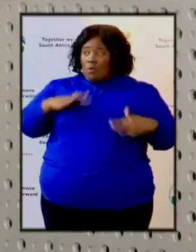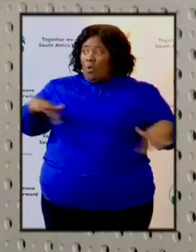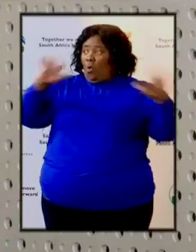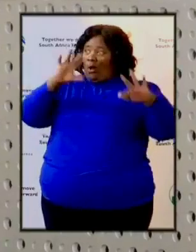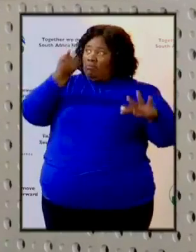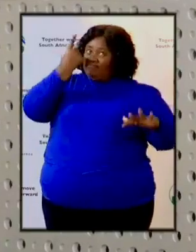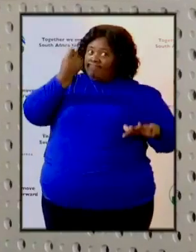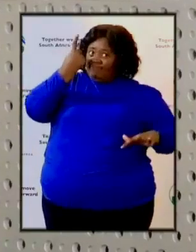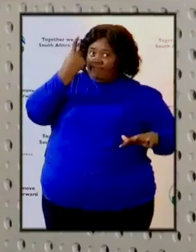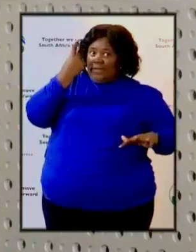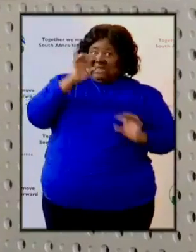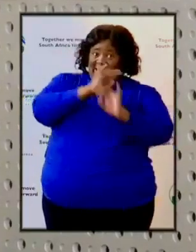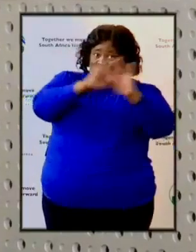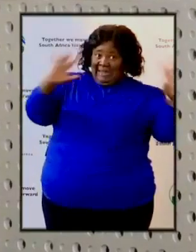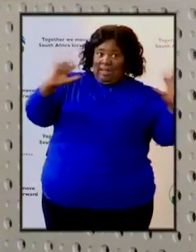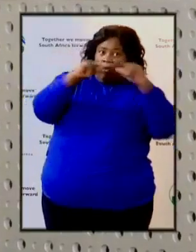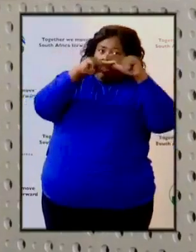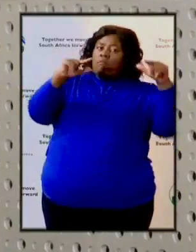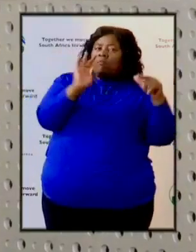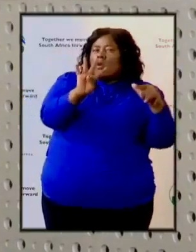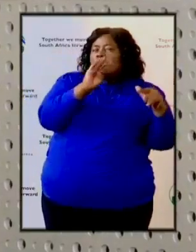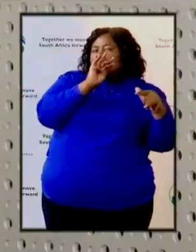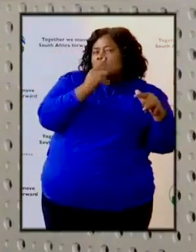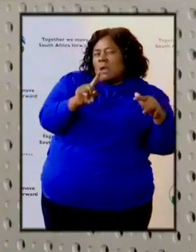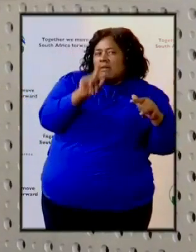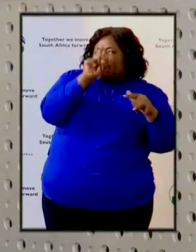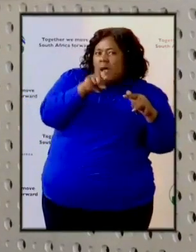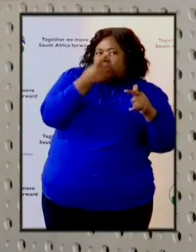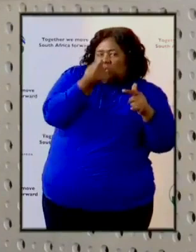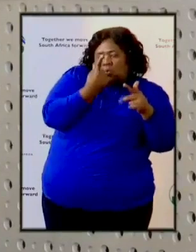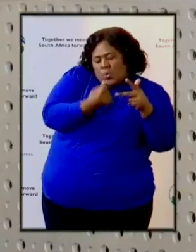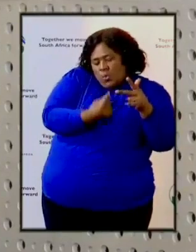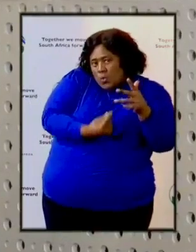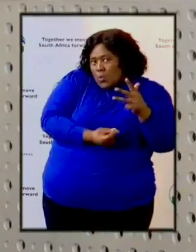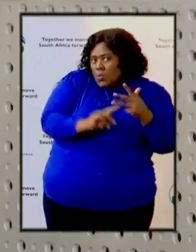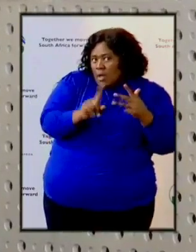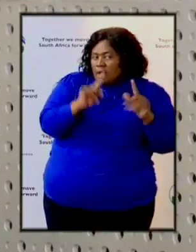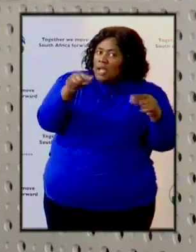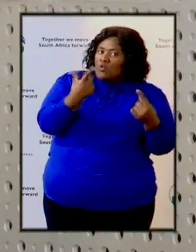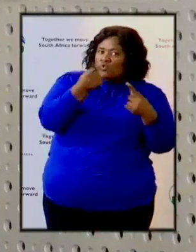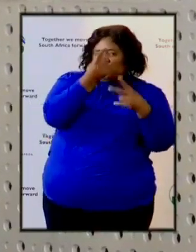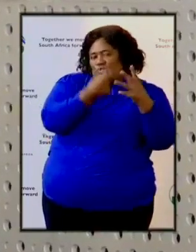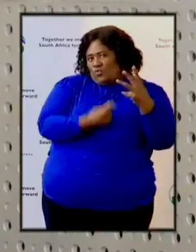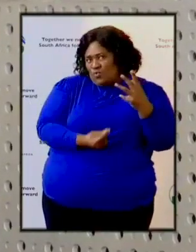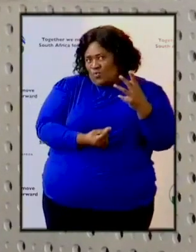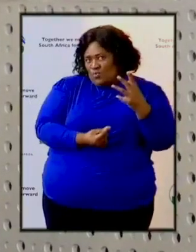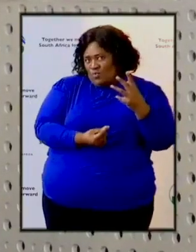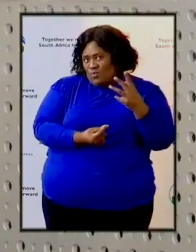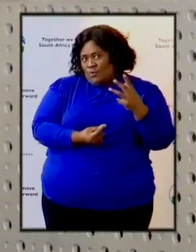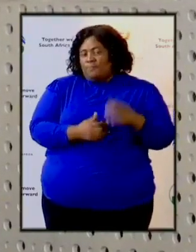page as we move towards level 4 of the lockdown.